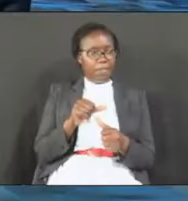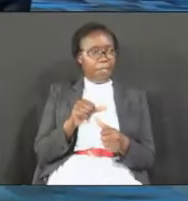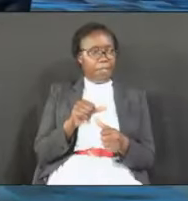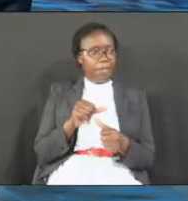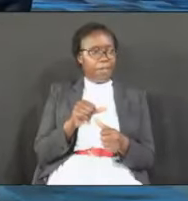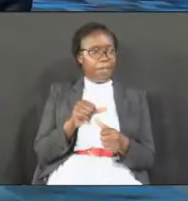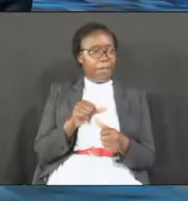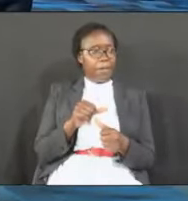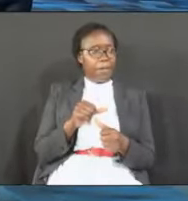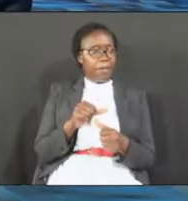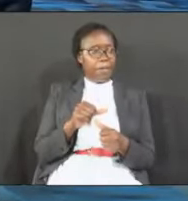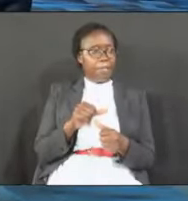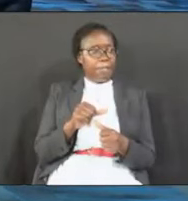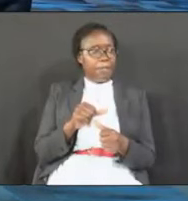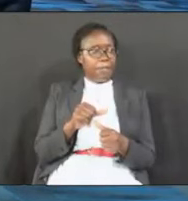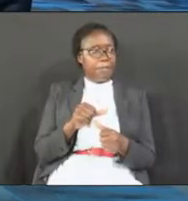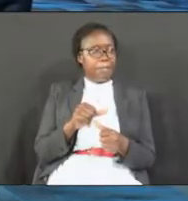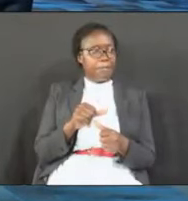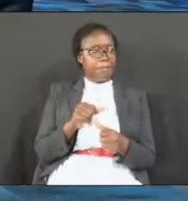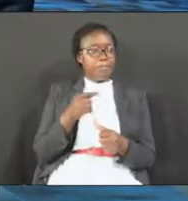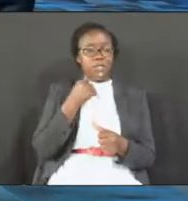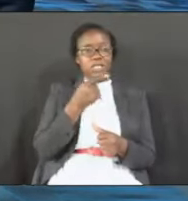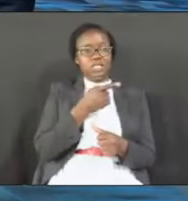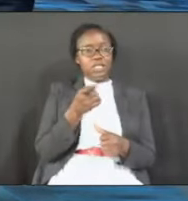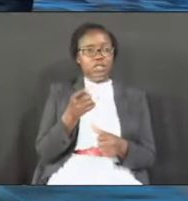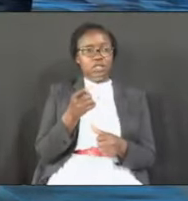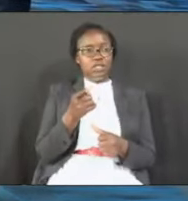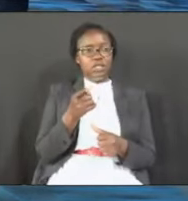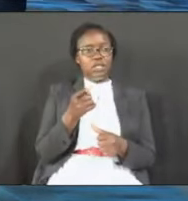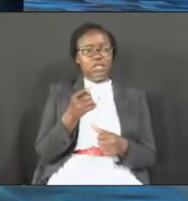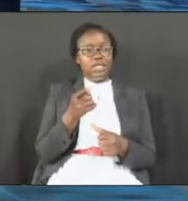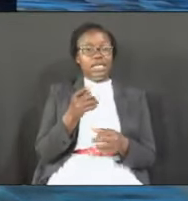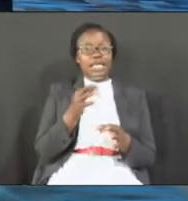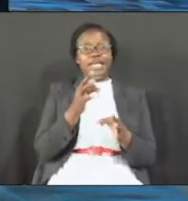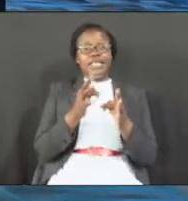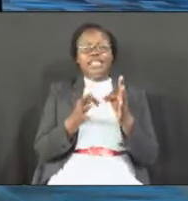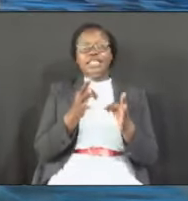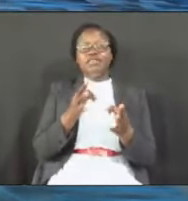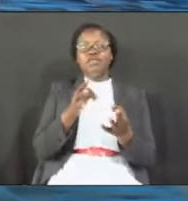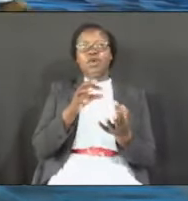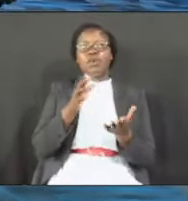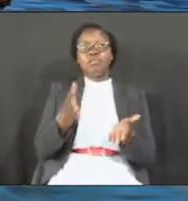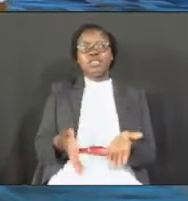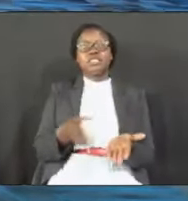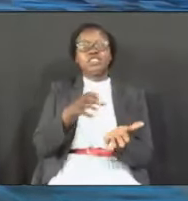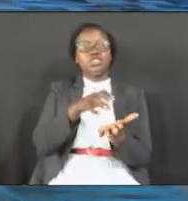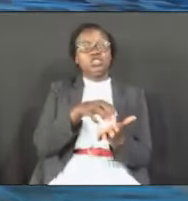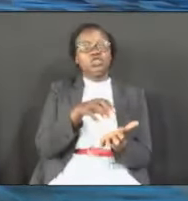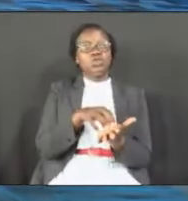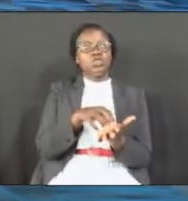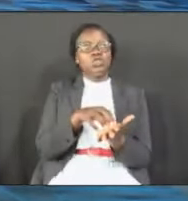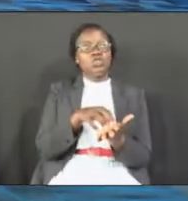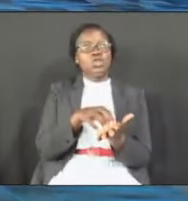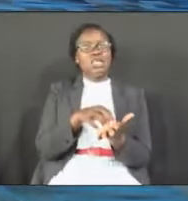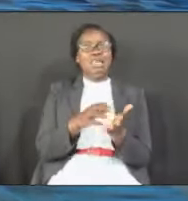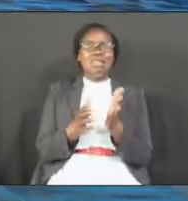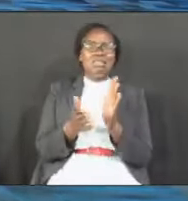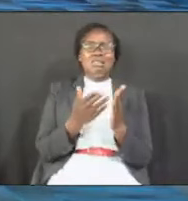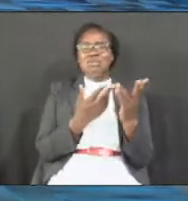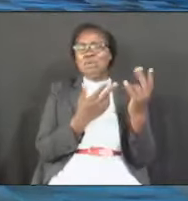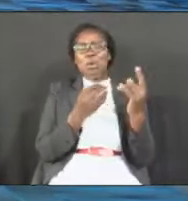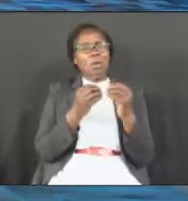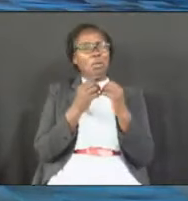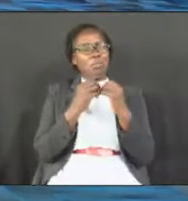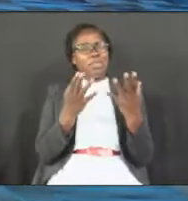speak to somebody this morning. I tell you, in your current situation, which seems so hopeless